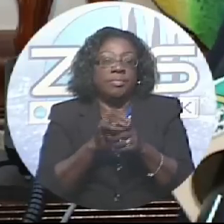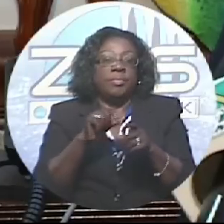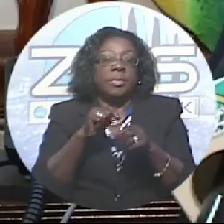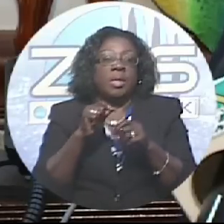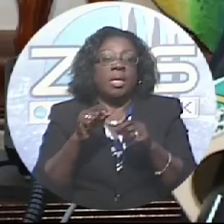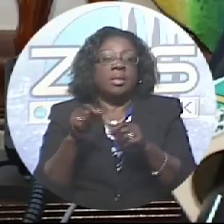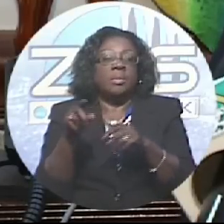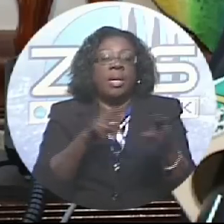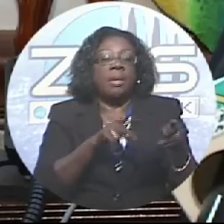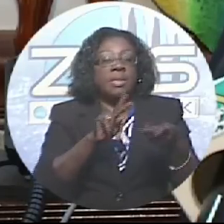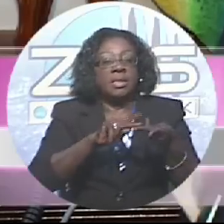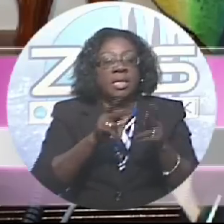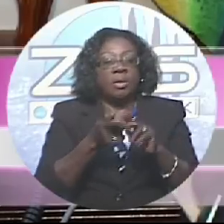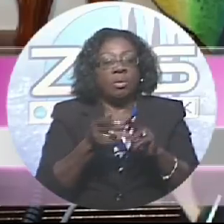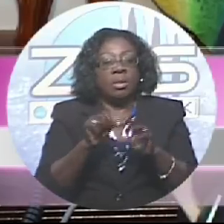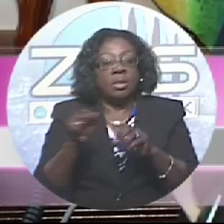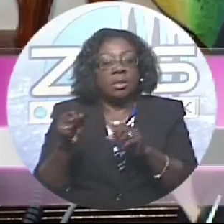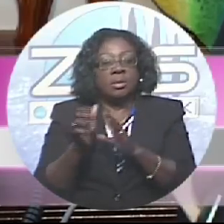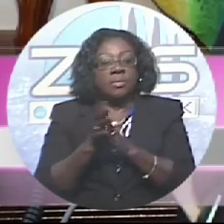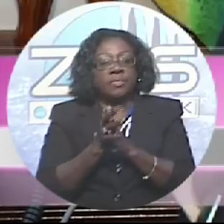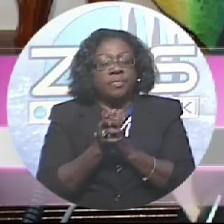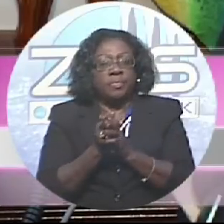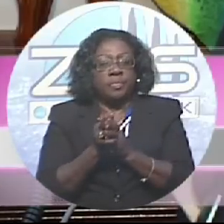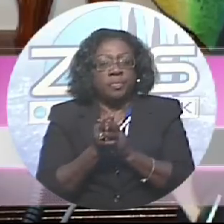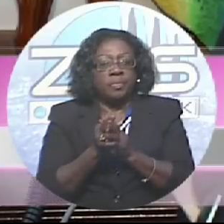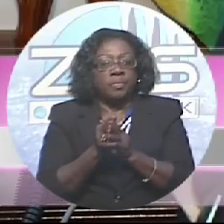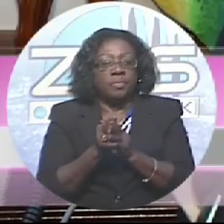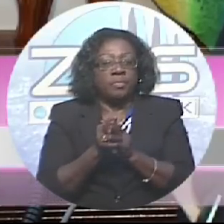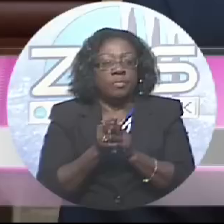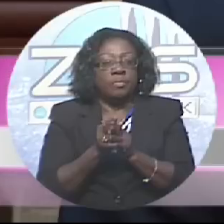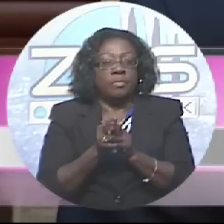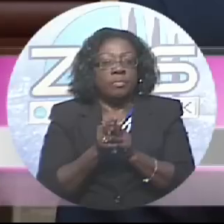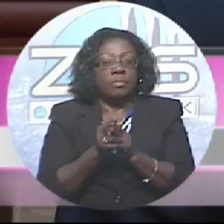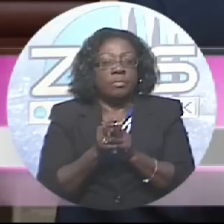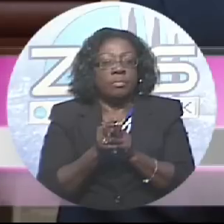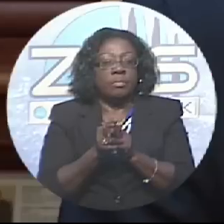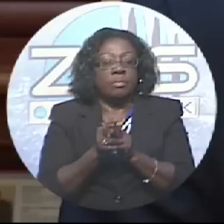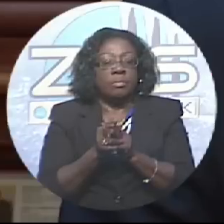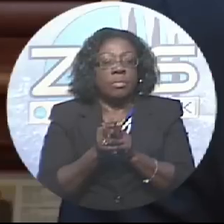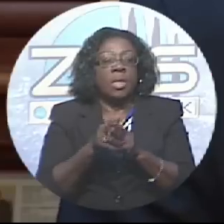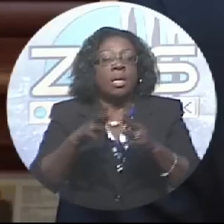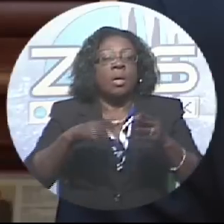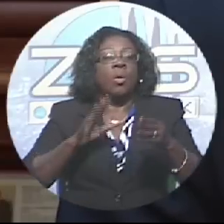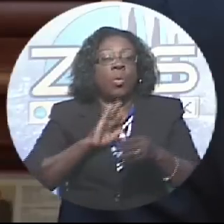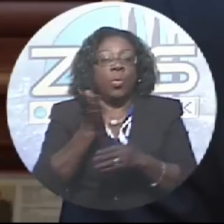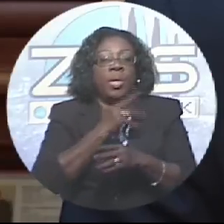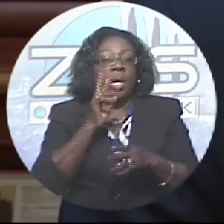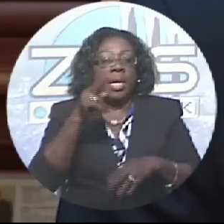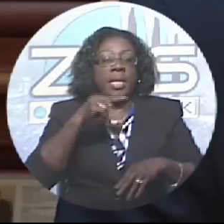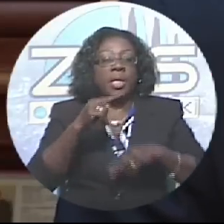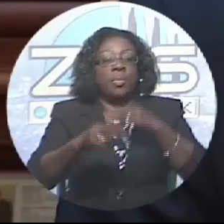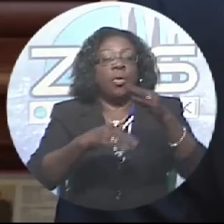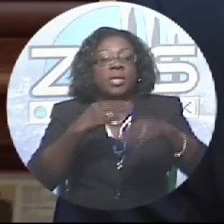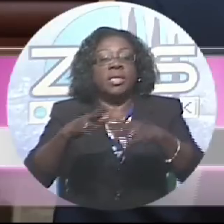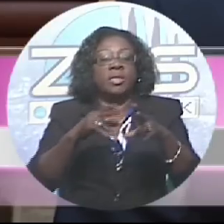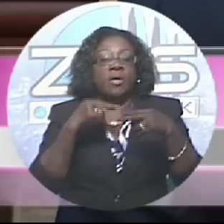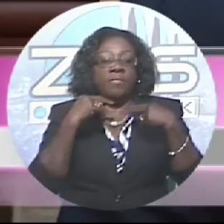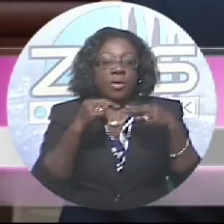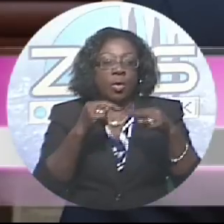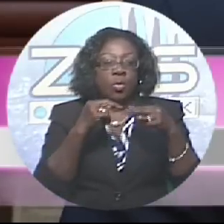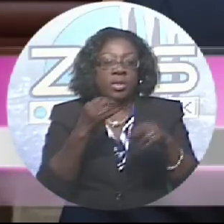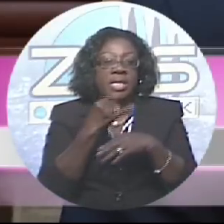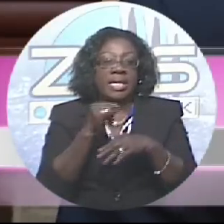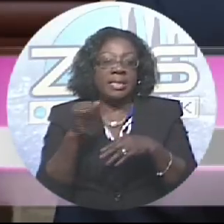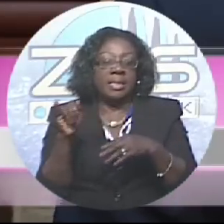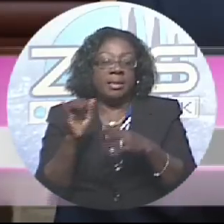stakeholders will have us do, we'll do it willingly and with a lot of confidence moving forward. They are in the process of negotiating an